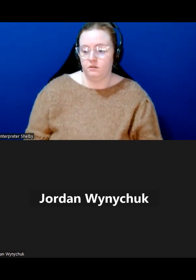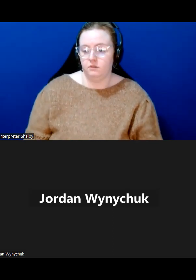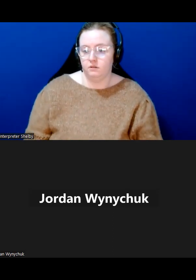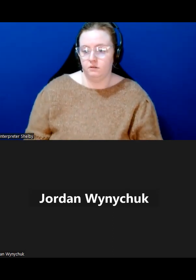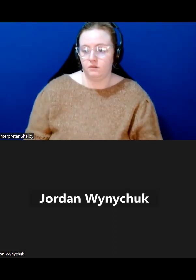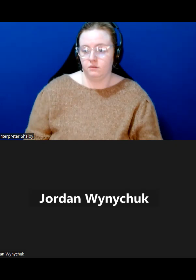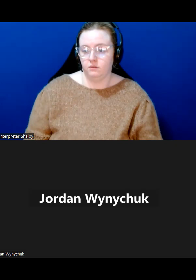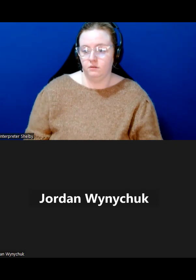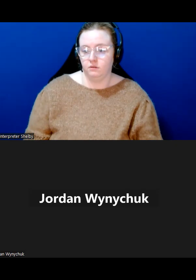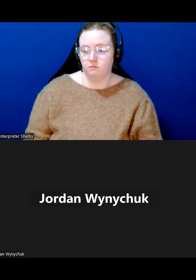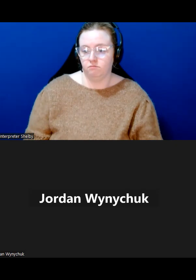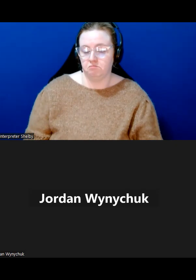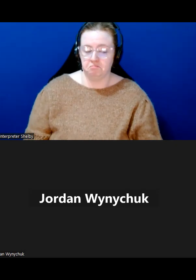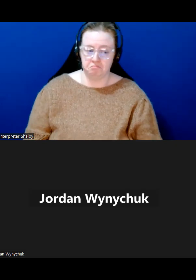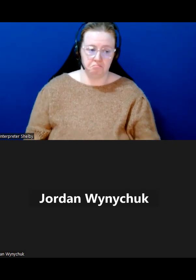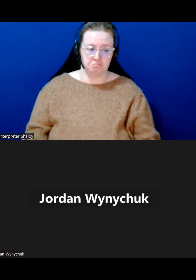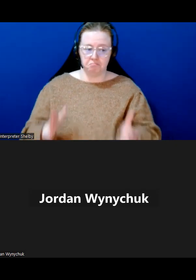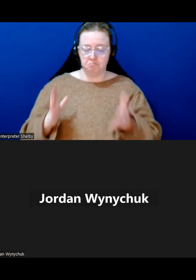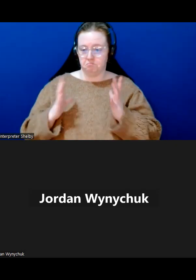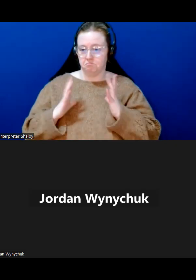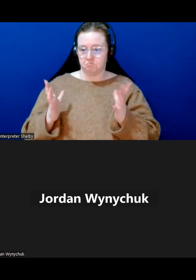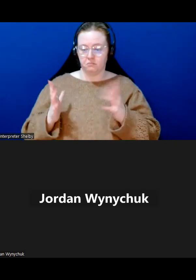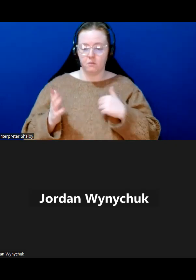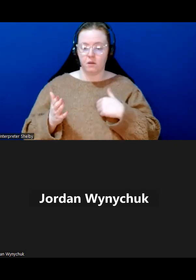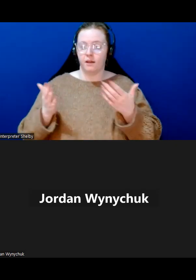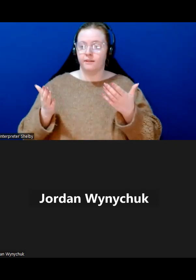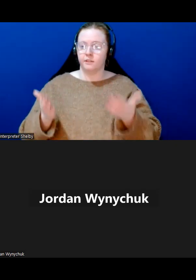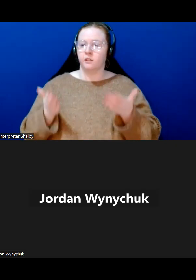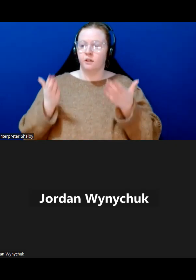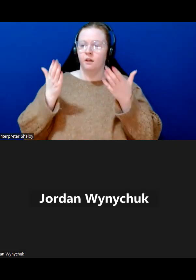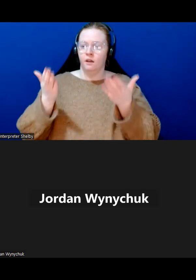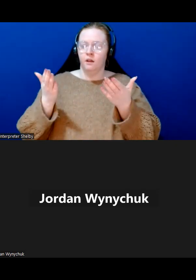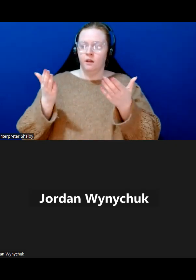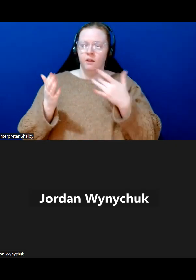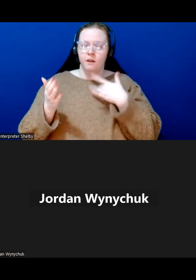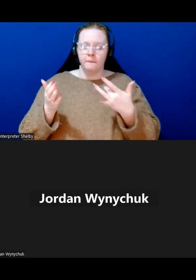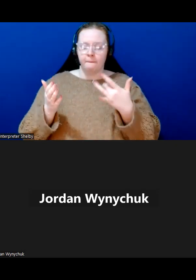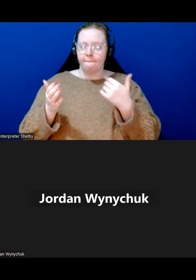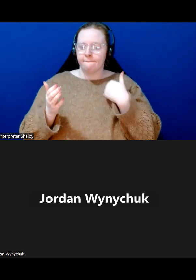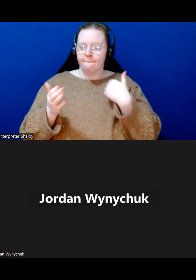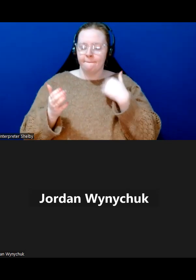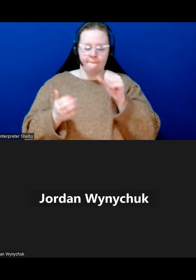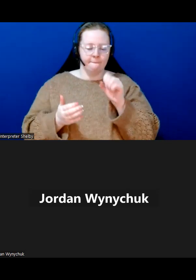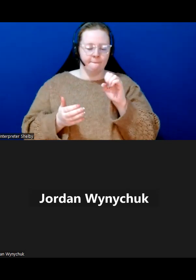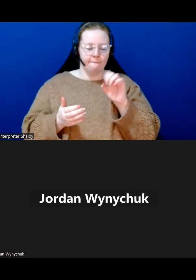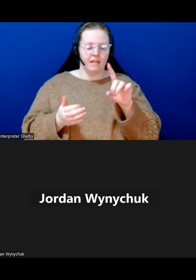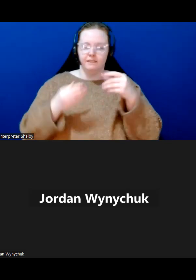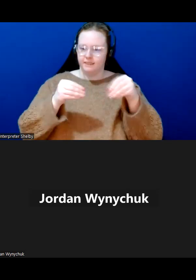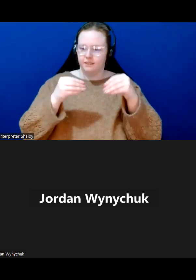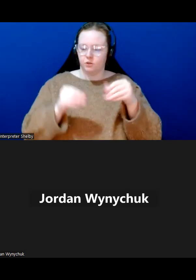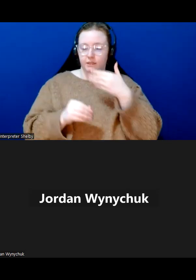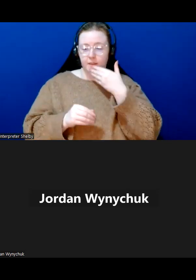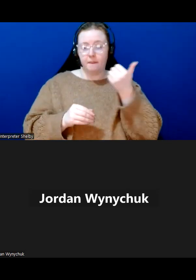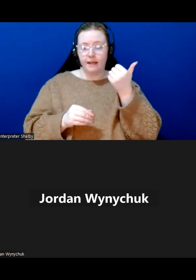All good. Okay. Well, what I would suggest, there's often lots of like little seed stores. The one that I find does best, it's